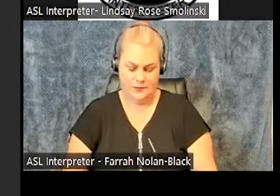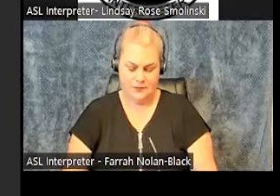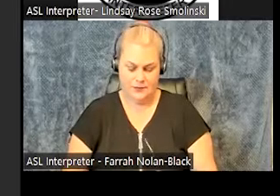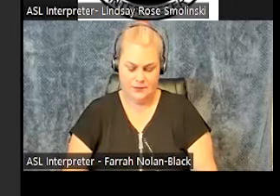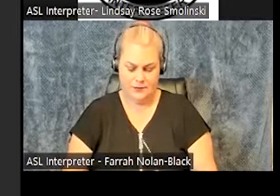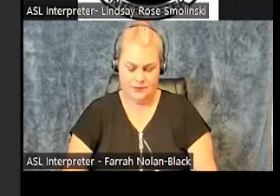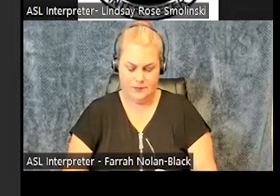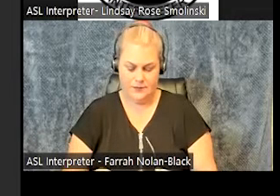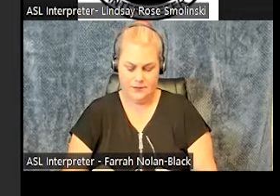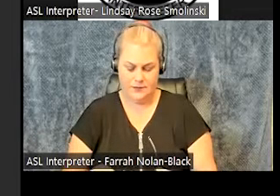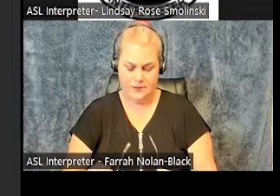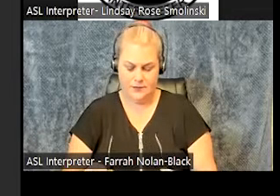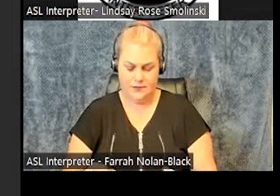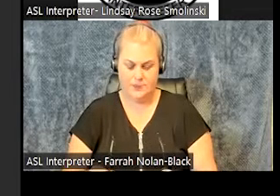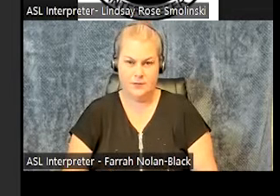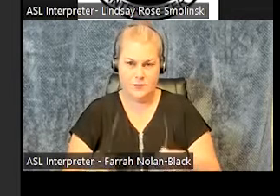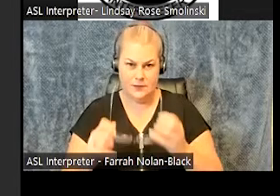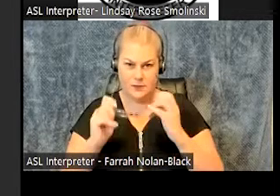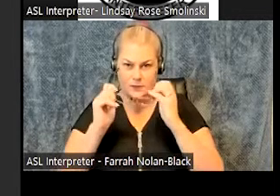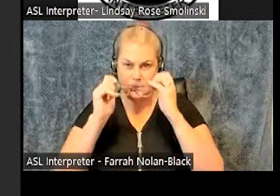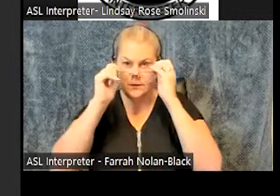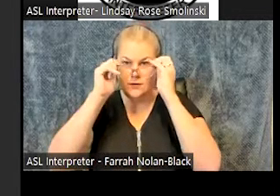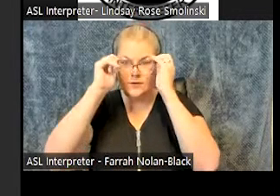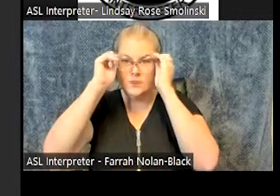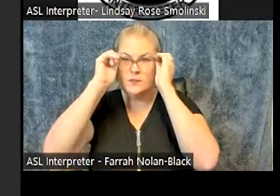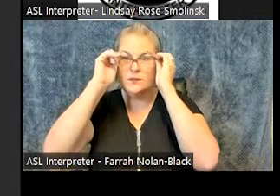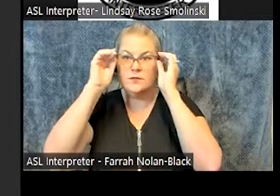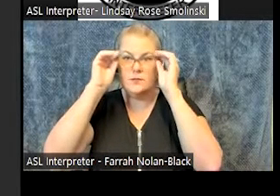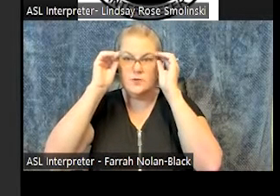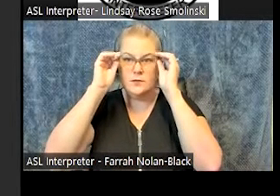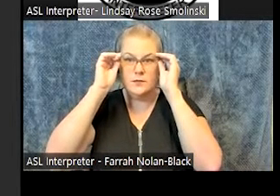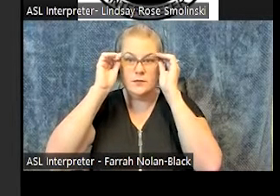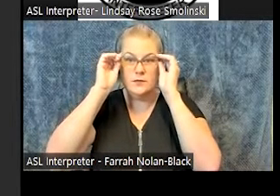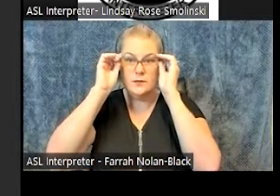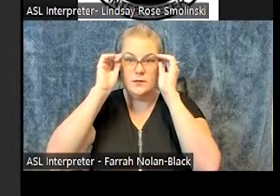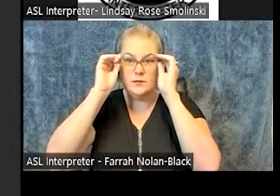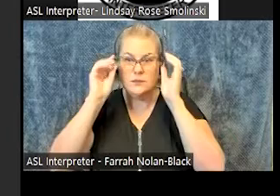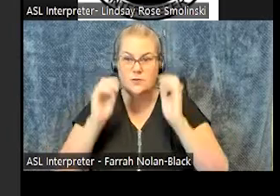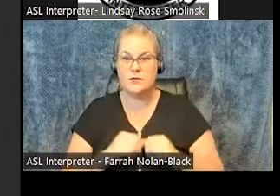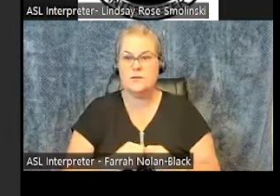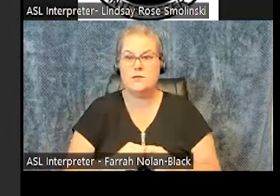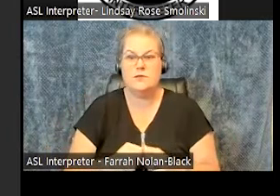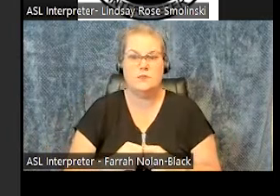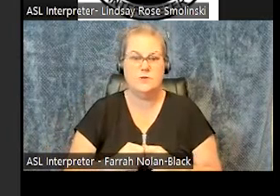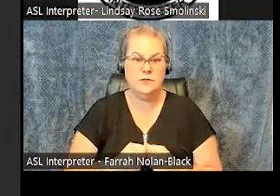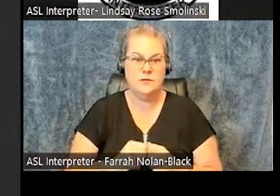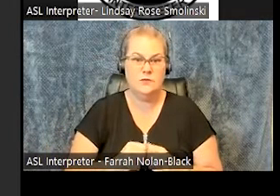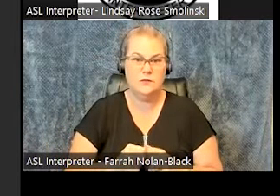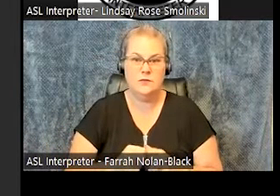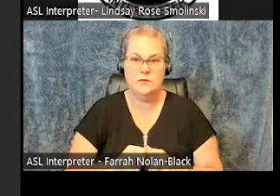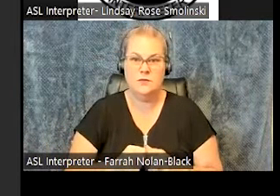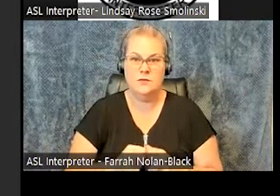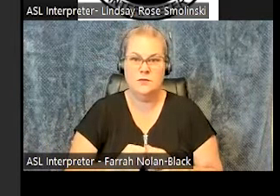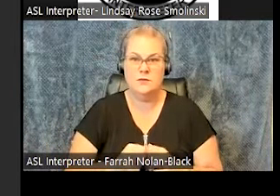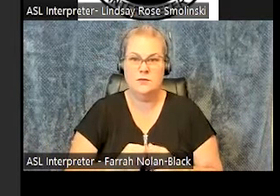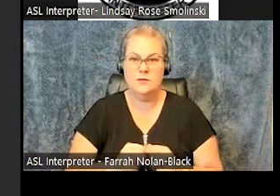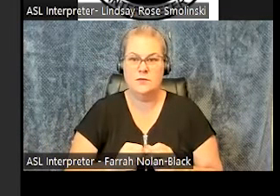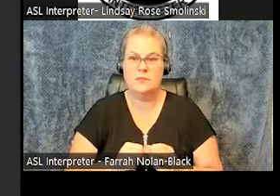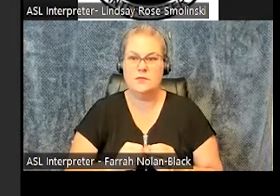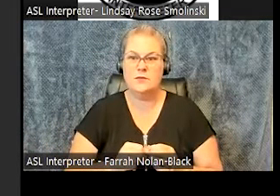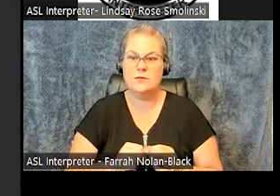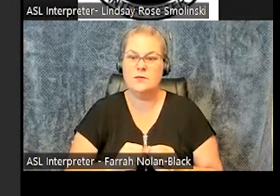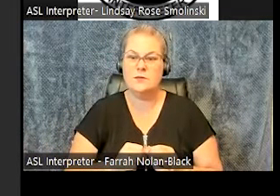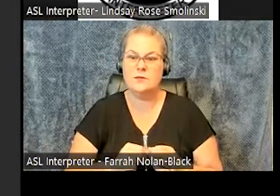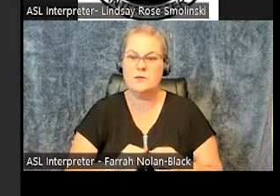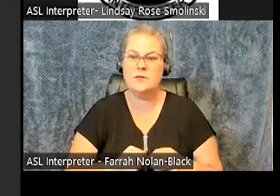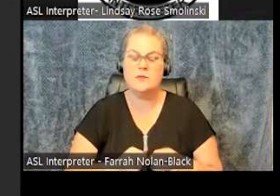while working on a PhD in material science and engineering at UC Davis. Go Aggies. Shortly thereafter, Nick struck